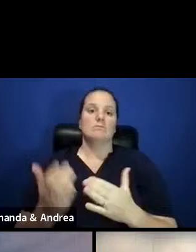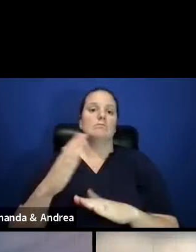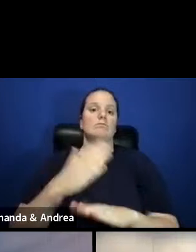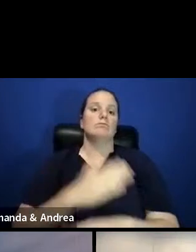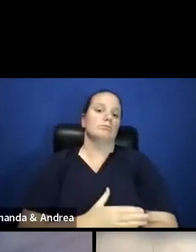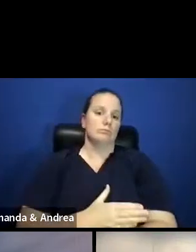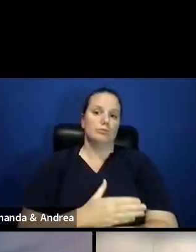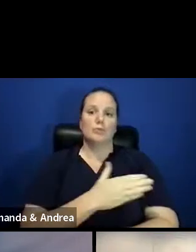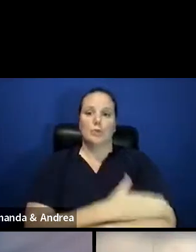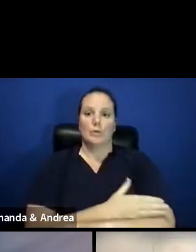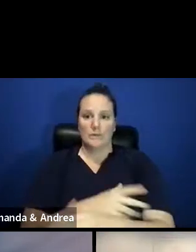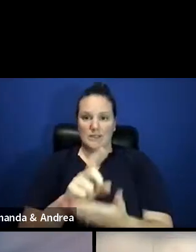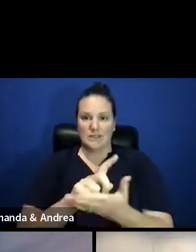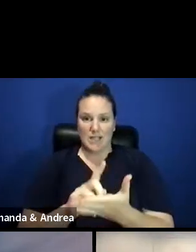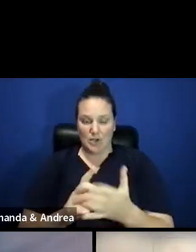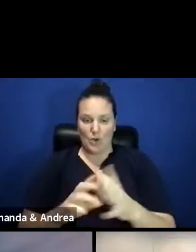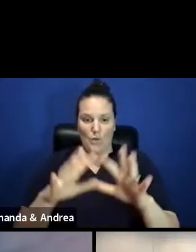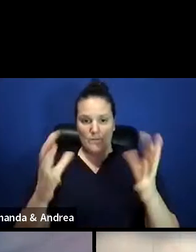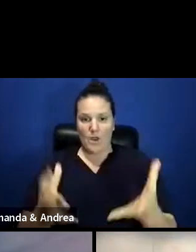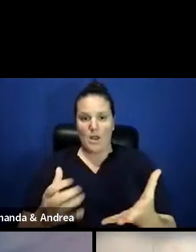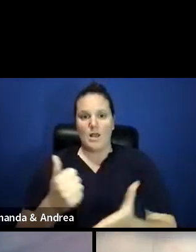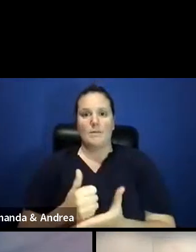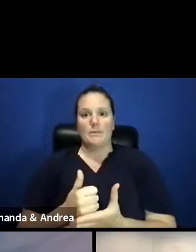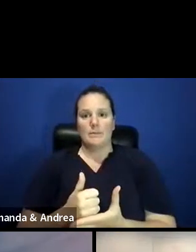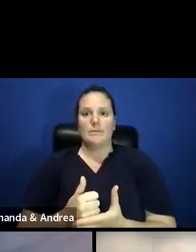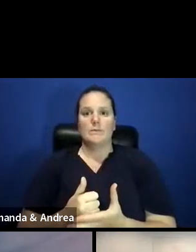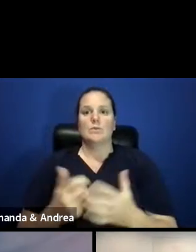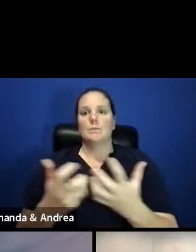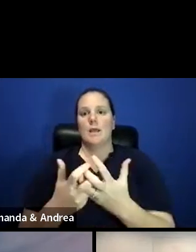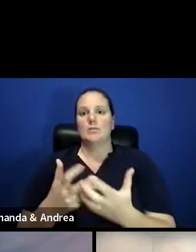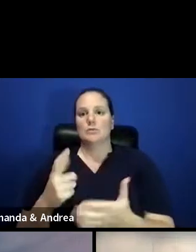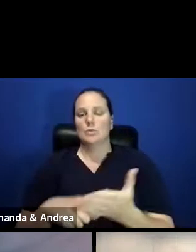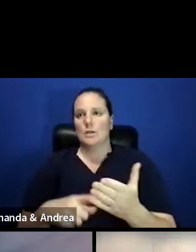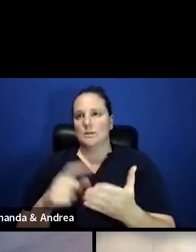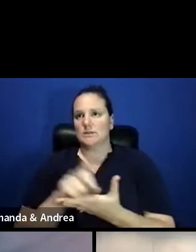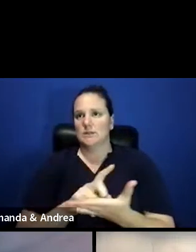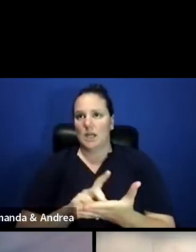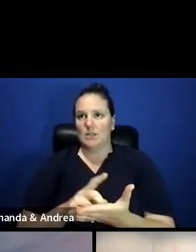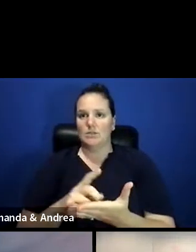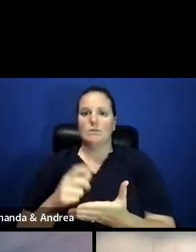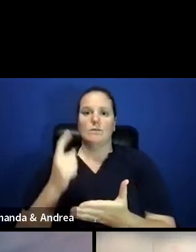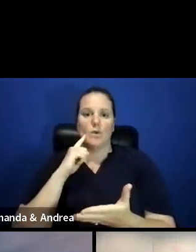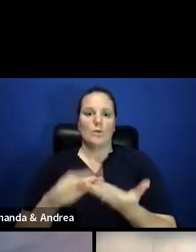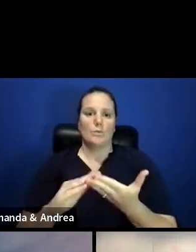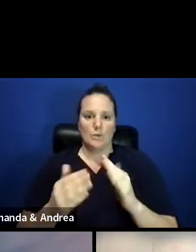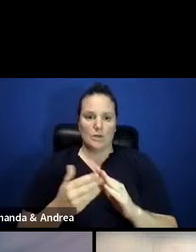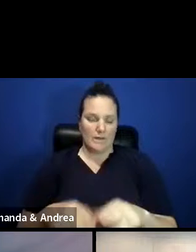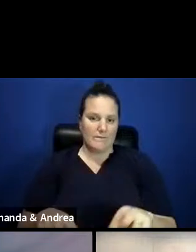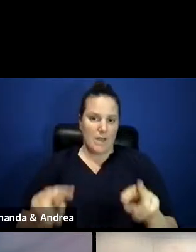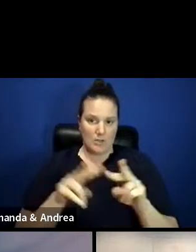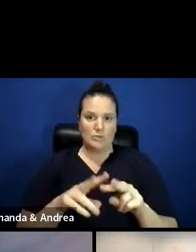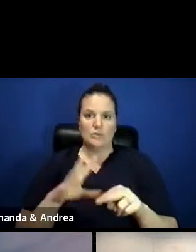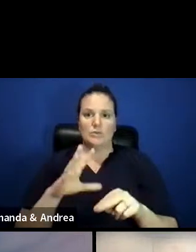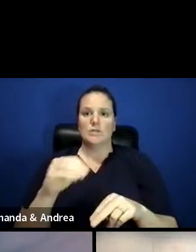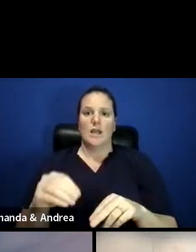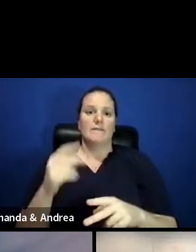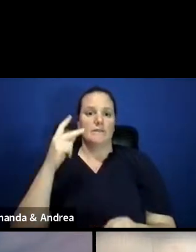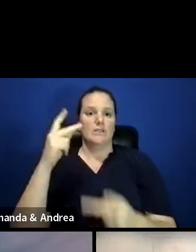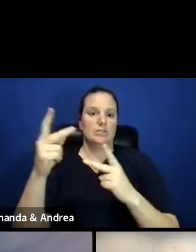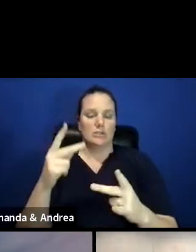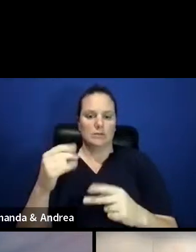design overall, again, helping to match what the design is to meet those community values, and vision. And I think if